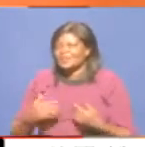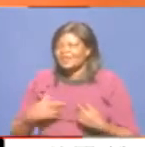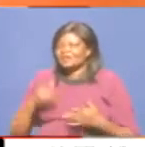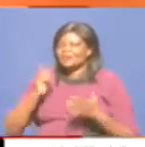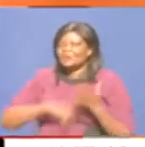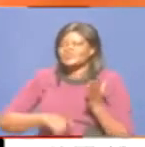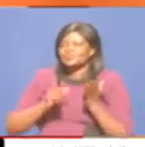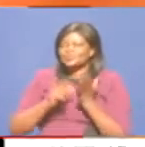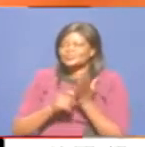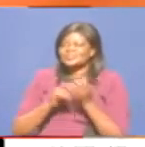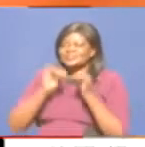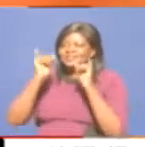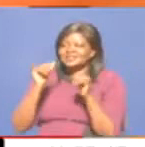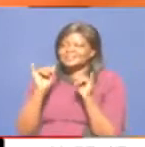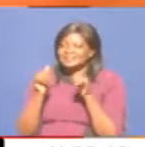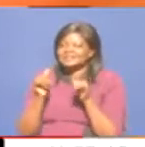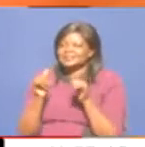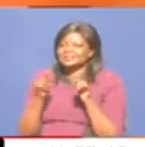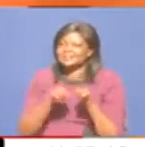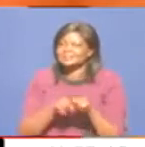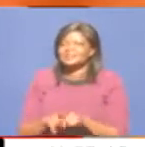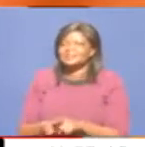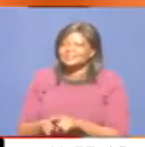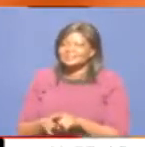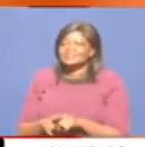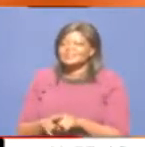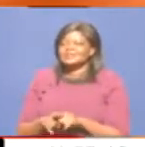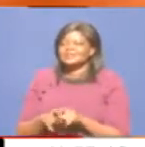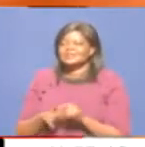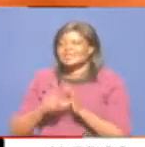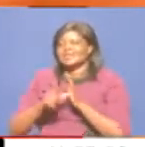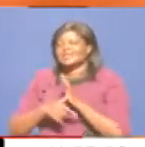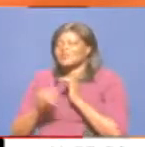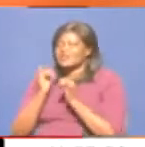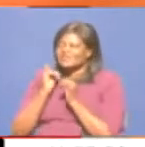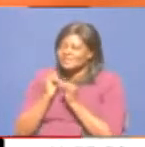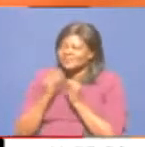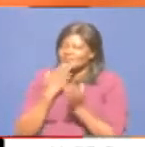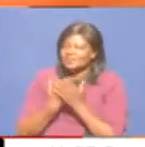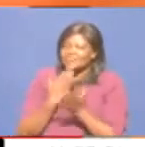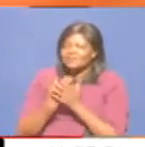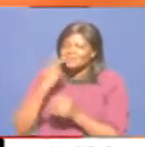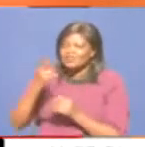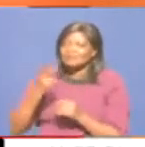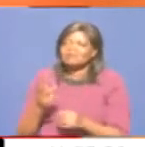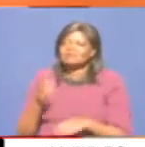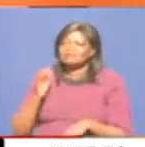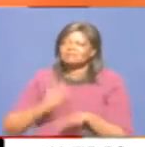Tamrini and, of course, Kurunzi Mashinani. Thank you for watching, and have a good one.